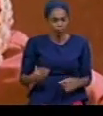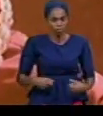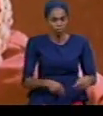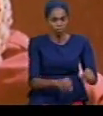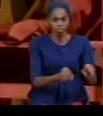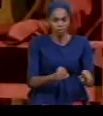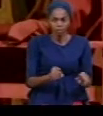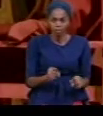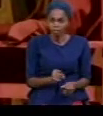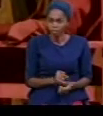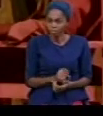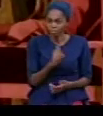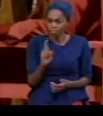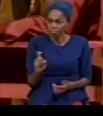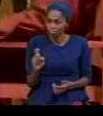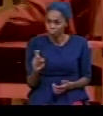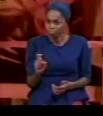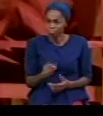Yeah.